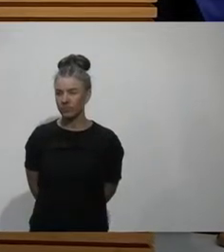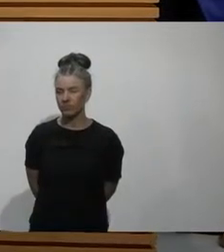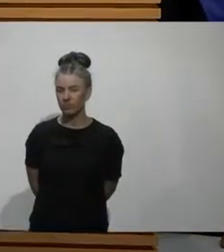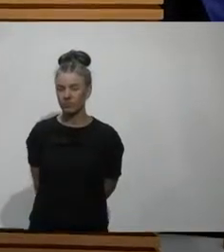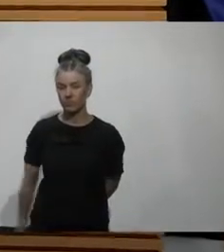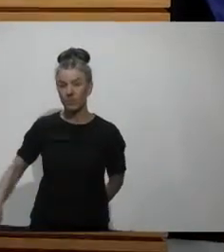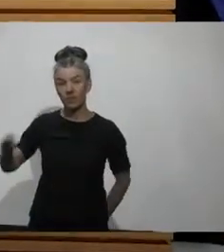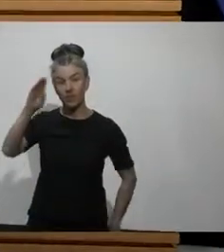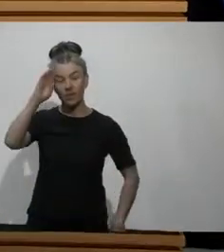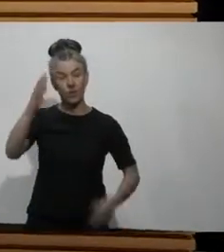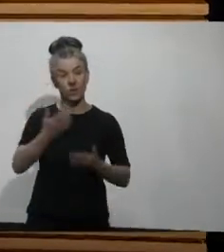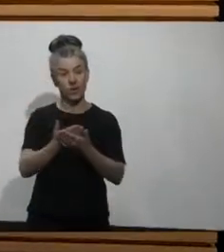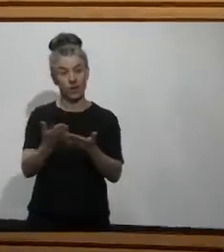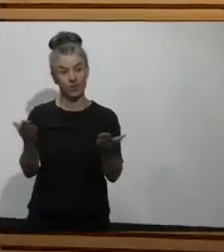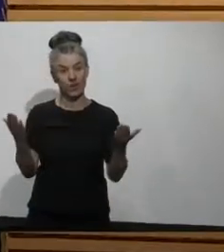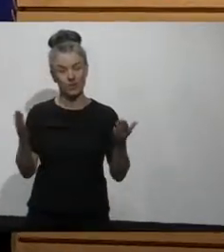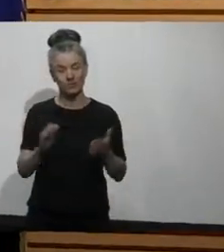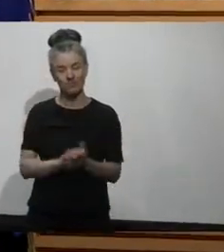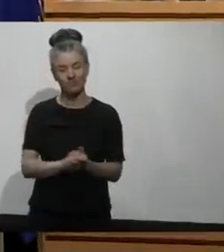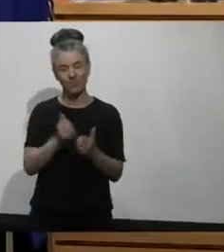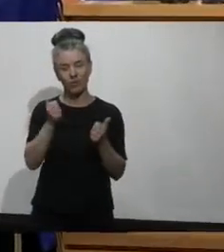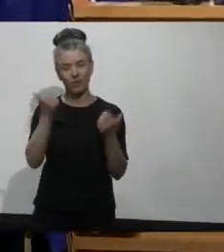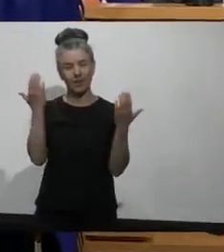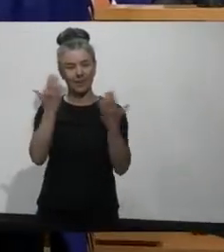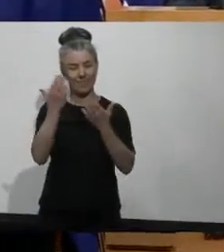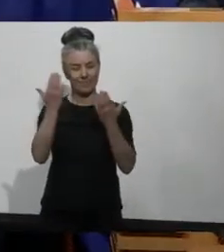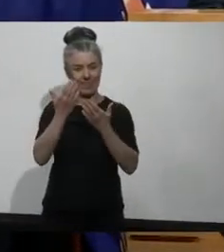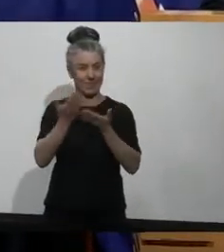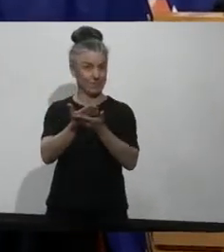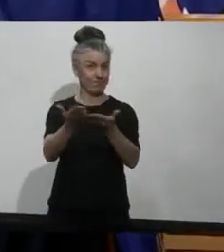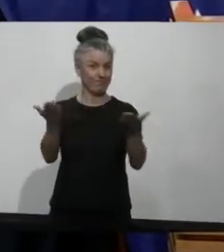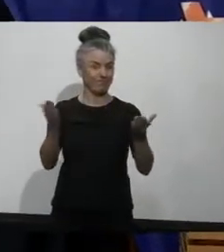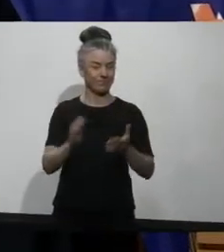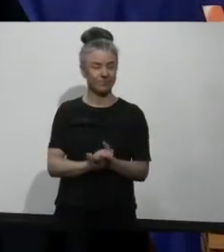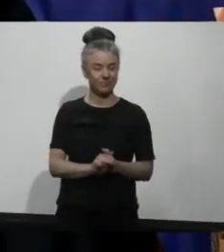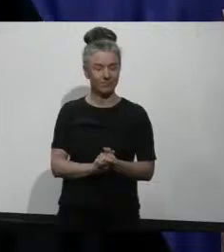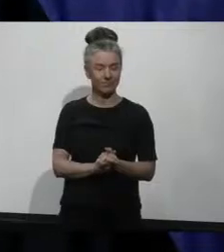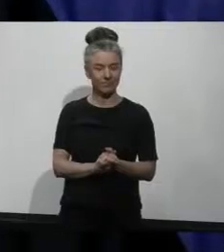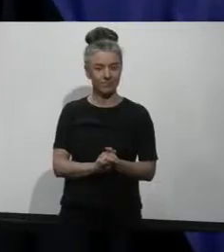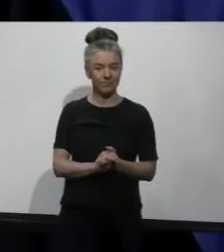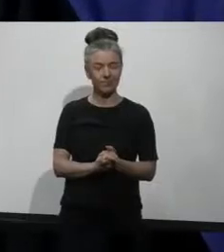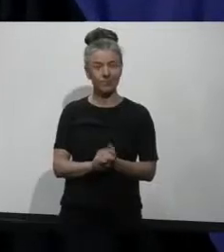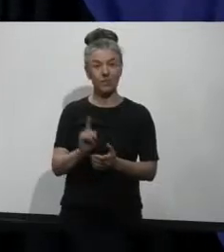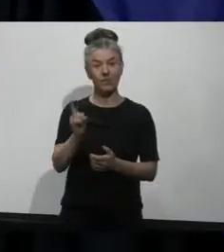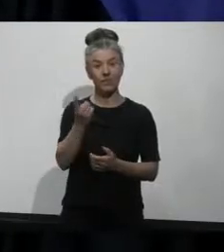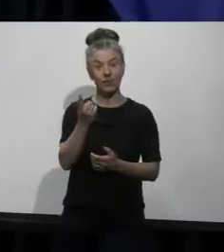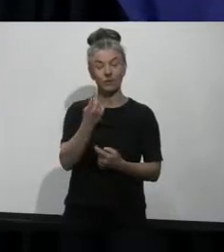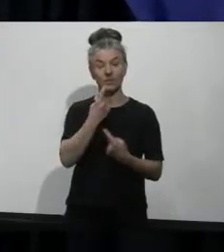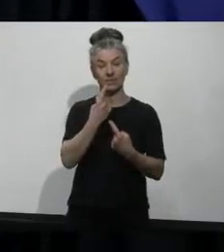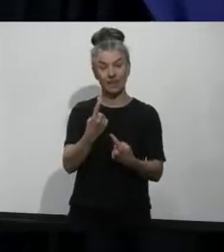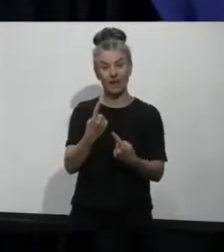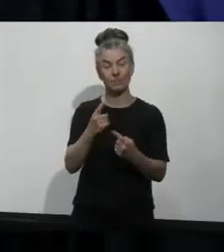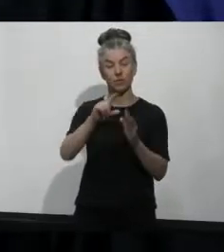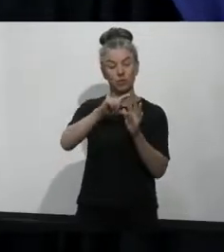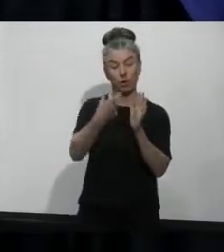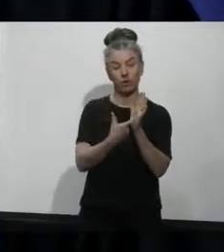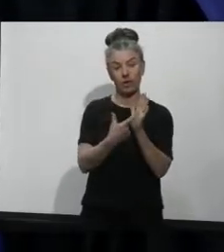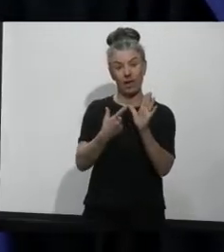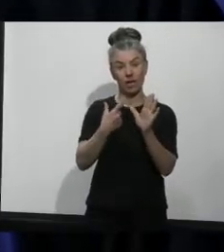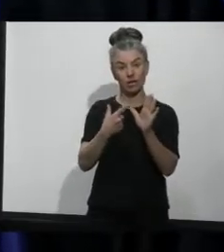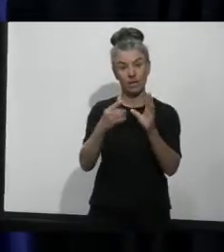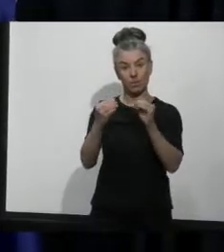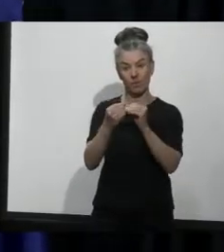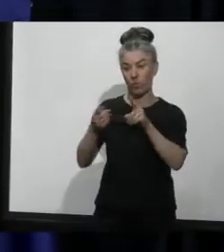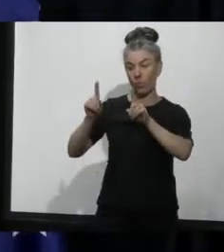Kia ora koutou katoa. Good evening, everyone. I want to start by acknowledging that Dr. Bloomfield has accompanied me for this